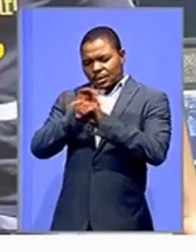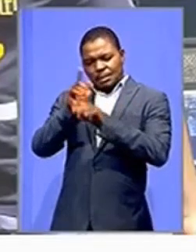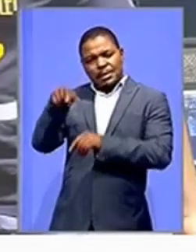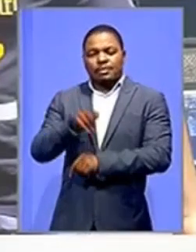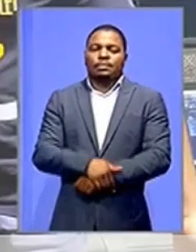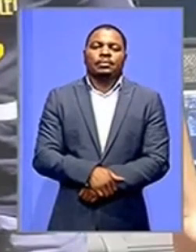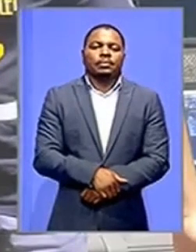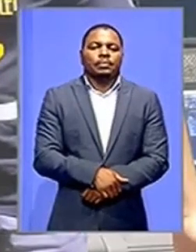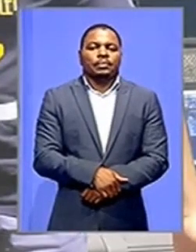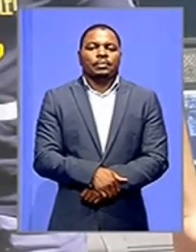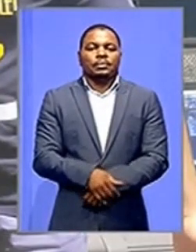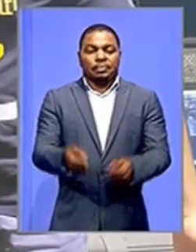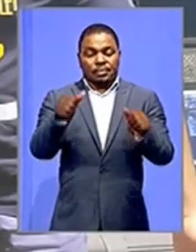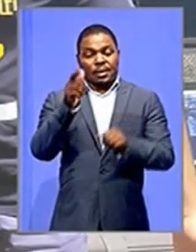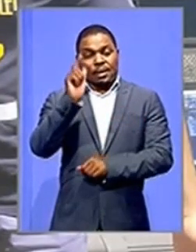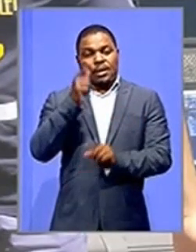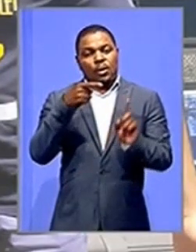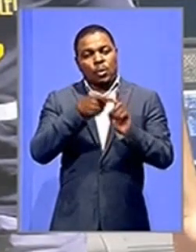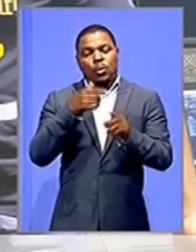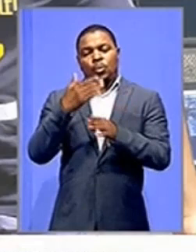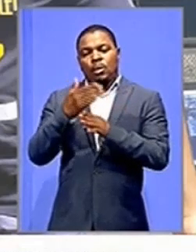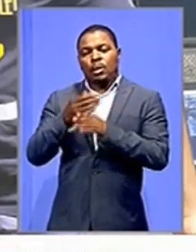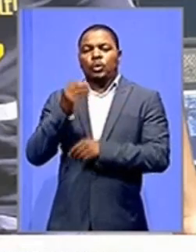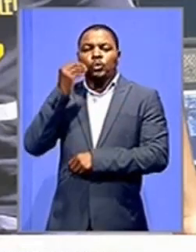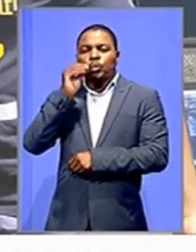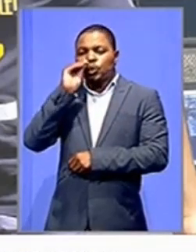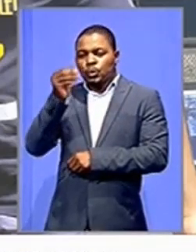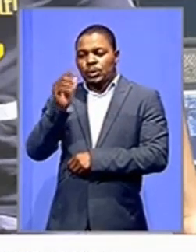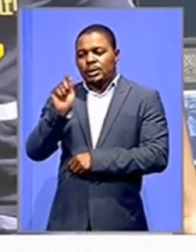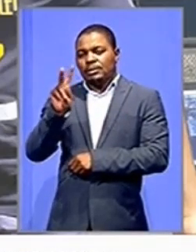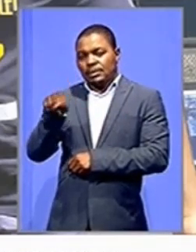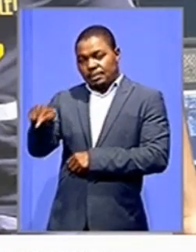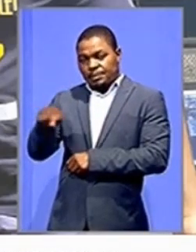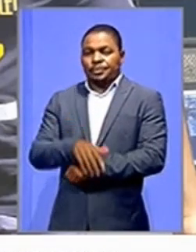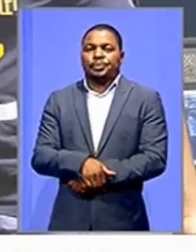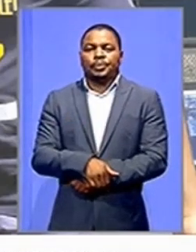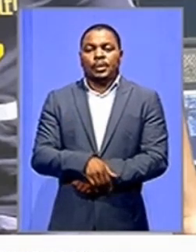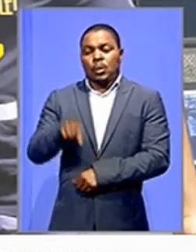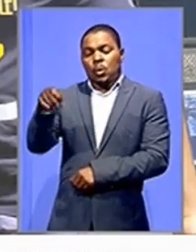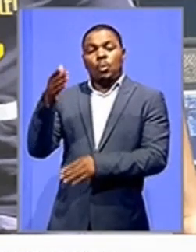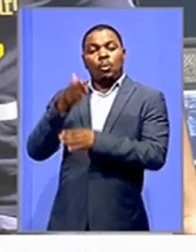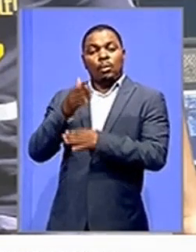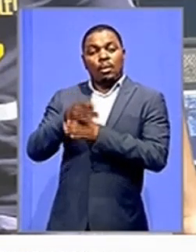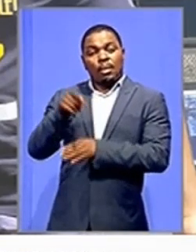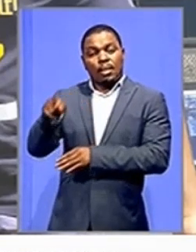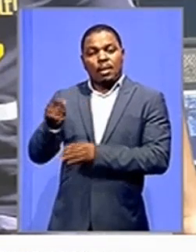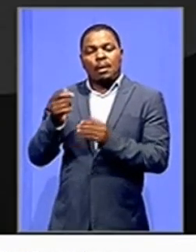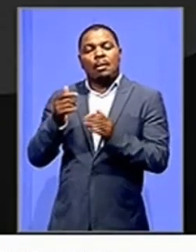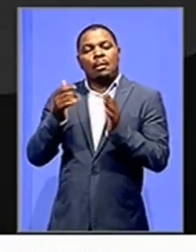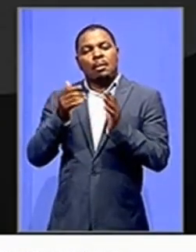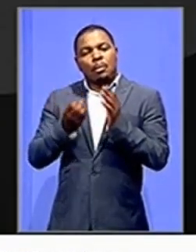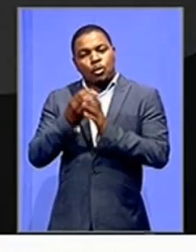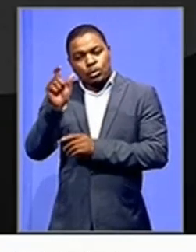seyalemoya. Hamorao o ile a fetela ditabeng tsa Sesotho tsa televishene mo a sebeditseng teng e le